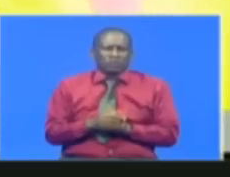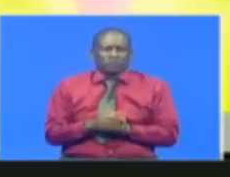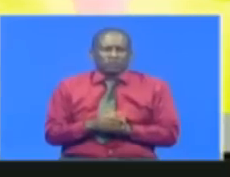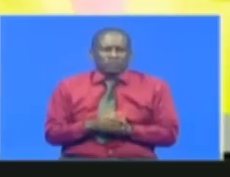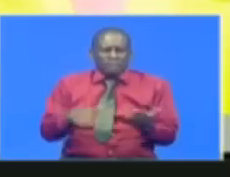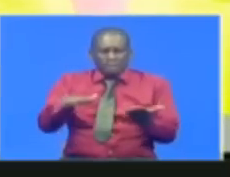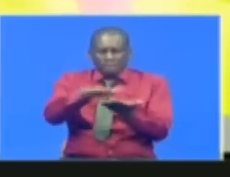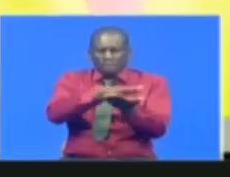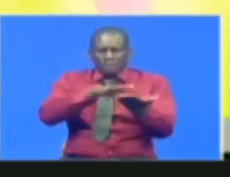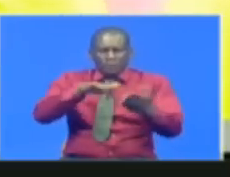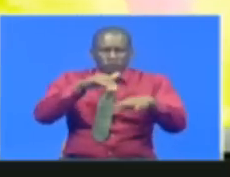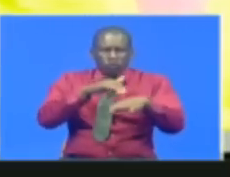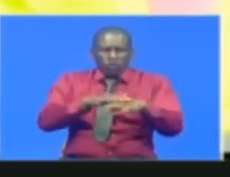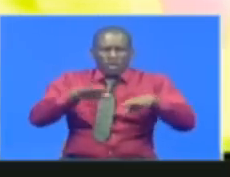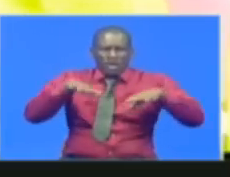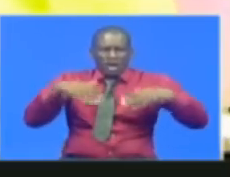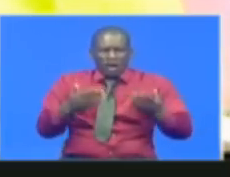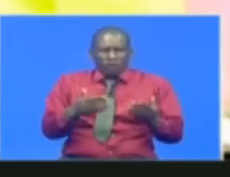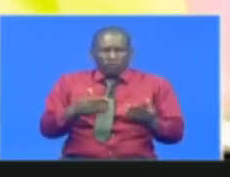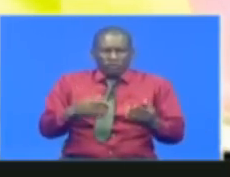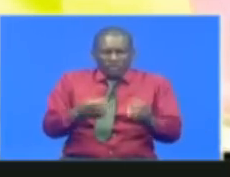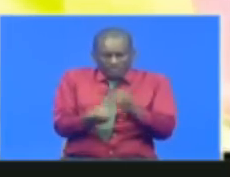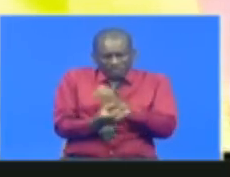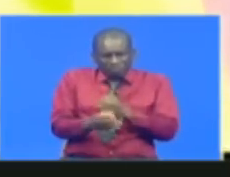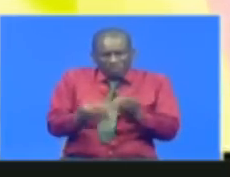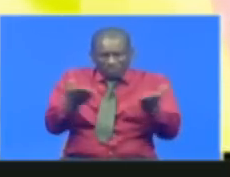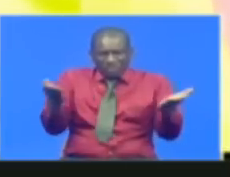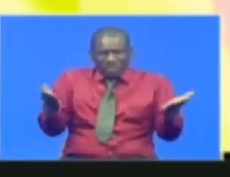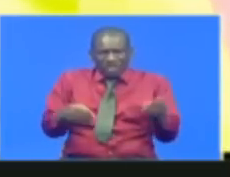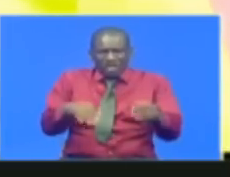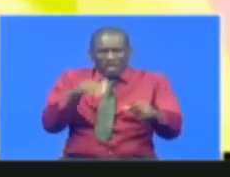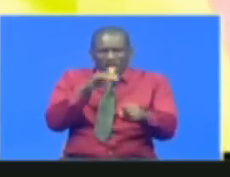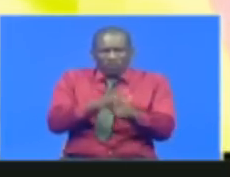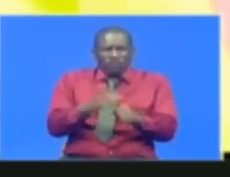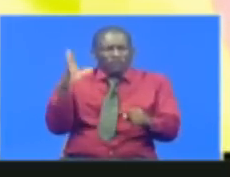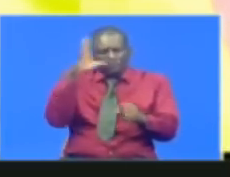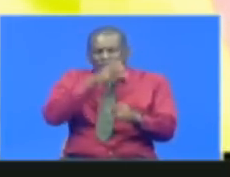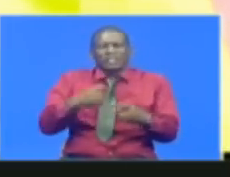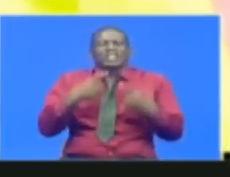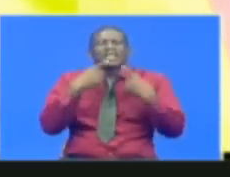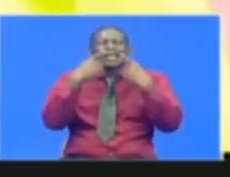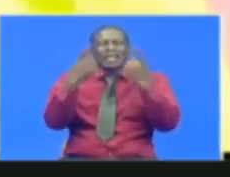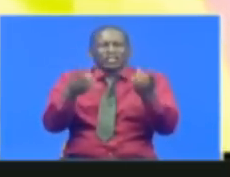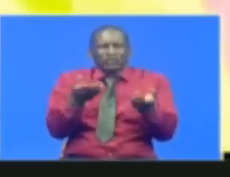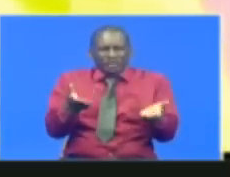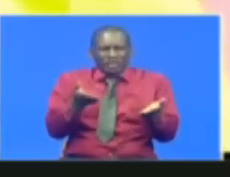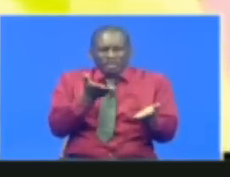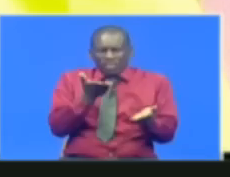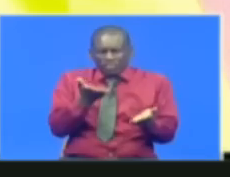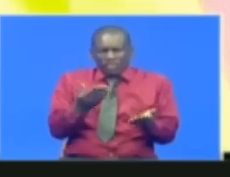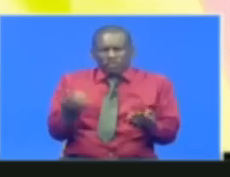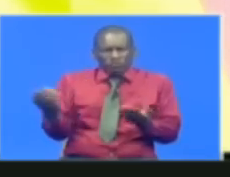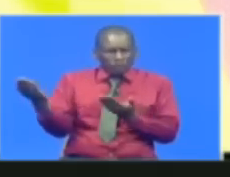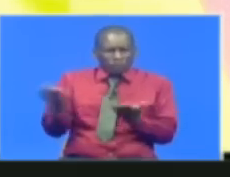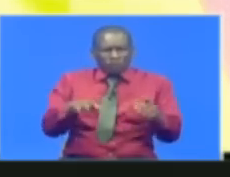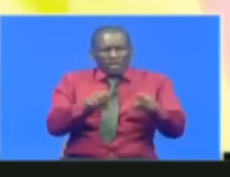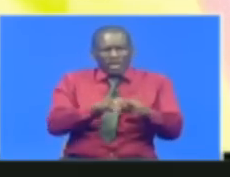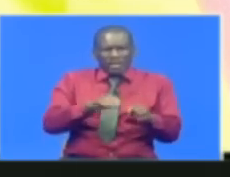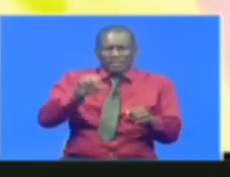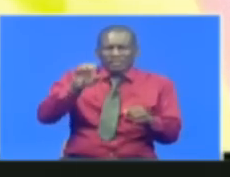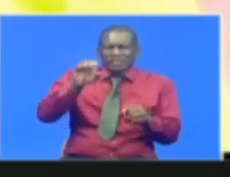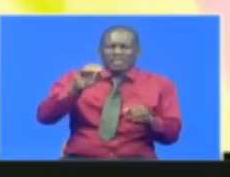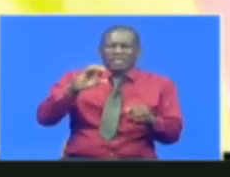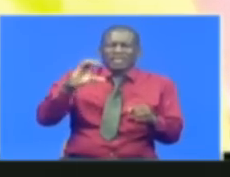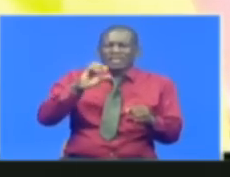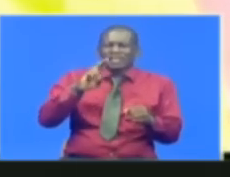Based on you know, how they describe the goods, because there's a lot of misdeclaration of goods, like these ones came in as just circuit breakers with no